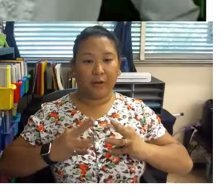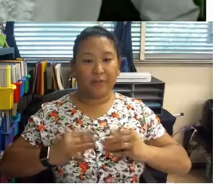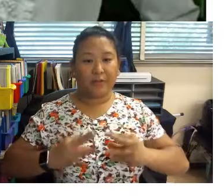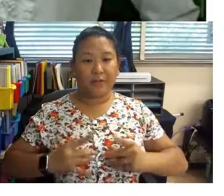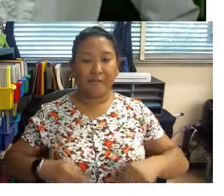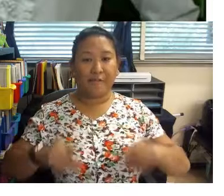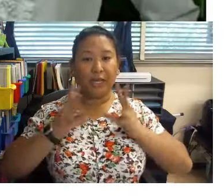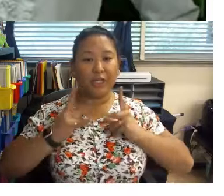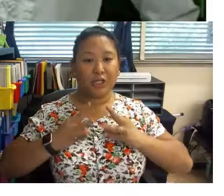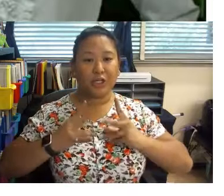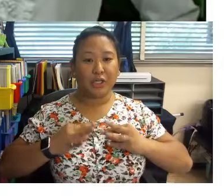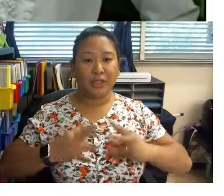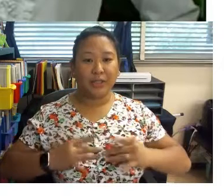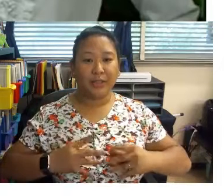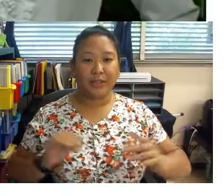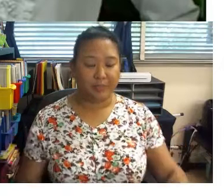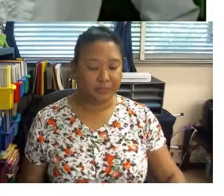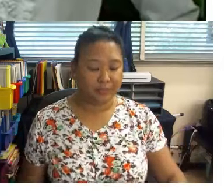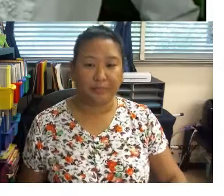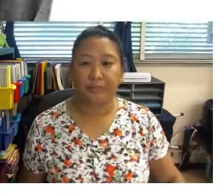frills, ruffles, fringe,